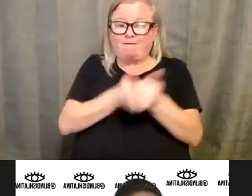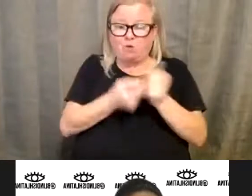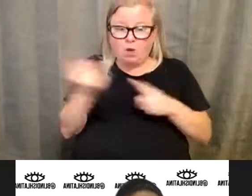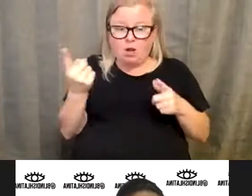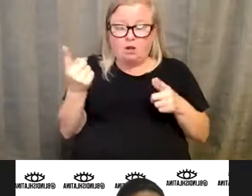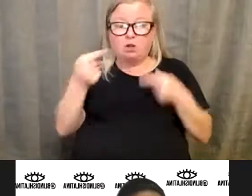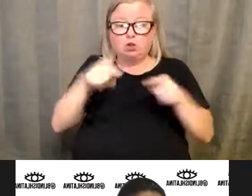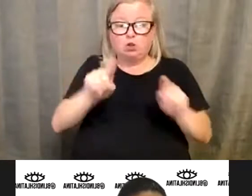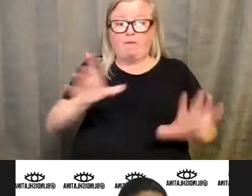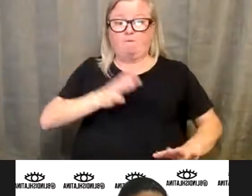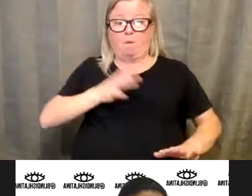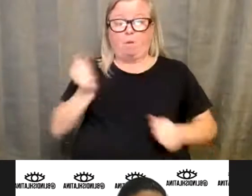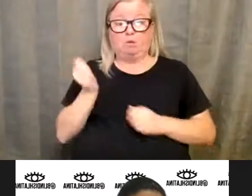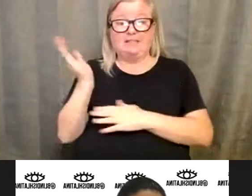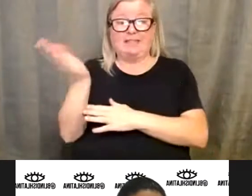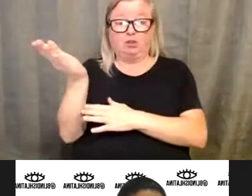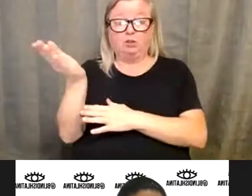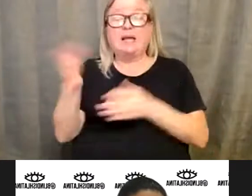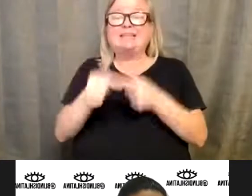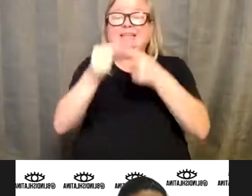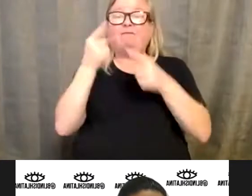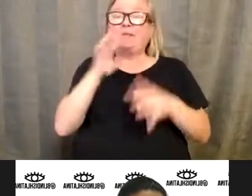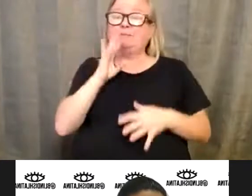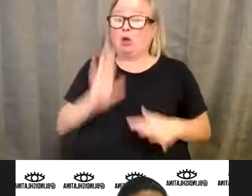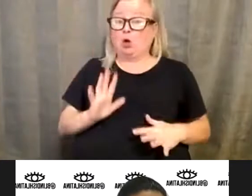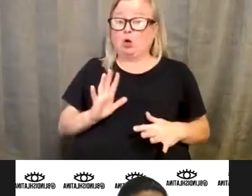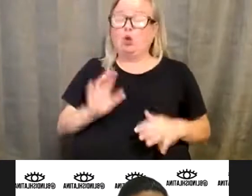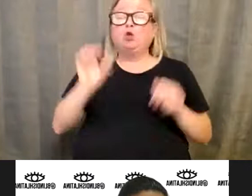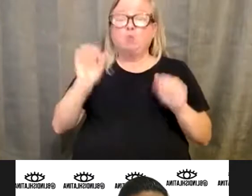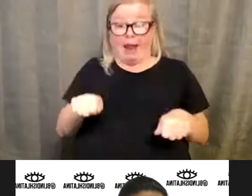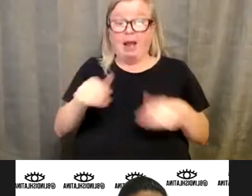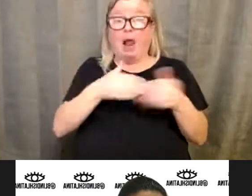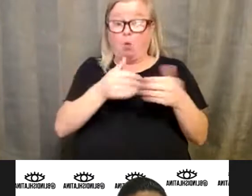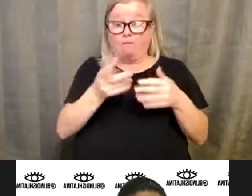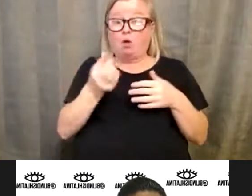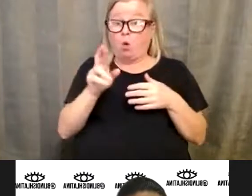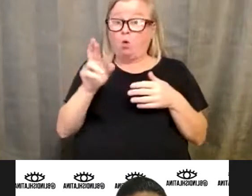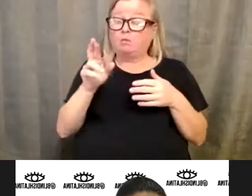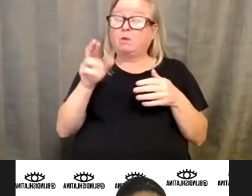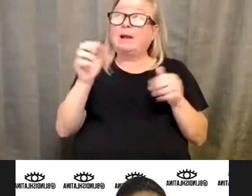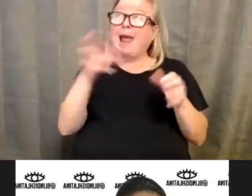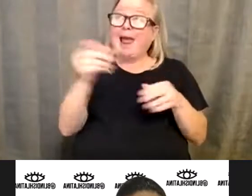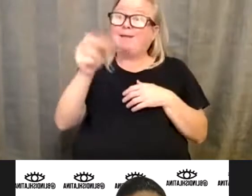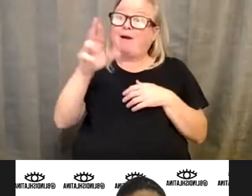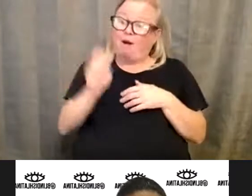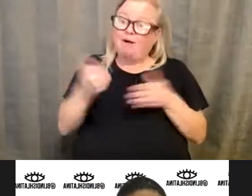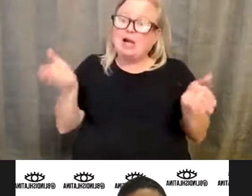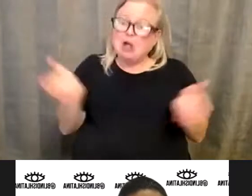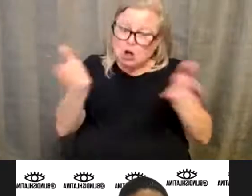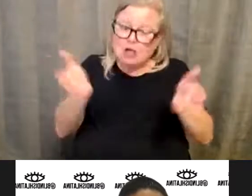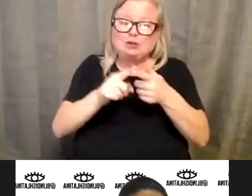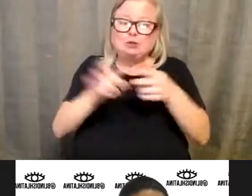our speakers, but you can, however, and are encouraged to use the chat to comment or post questions